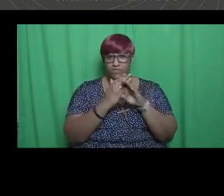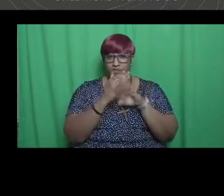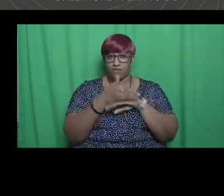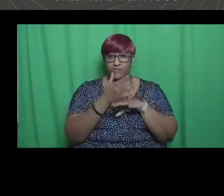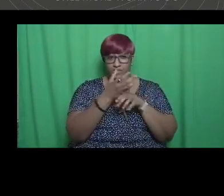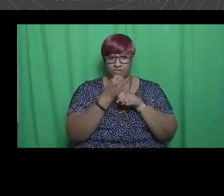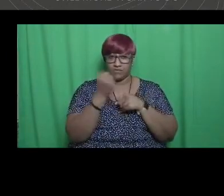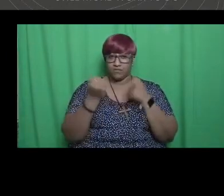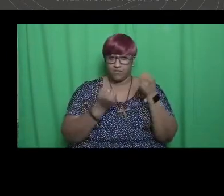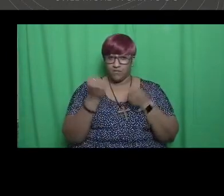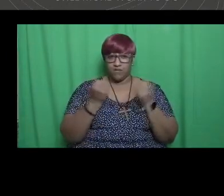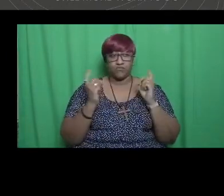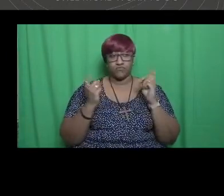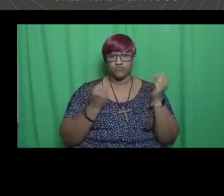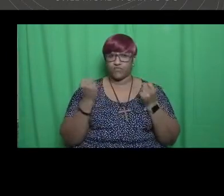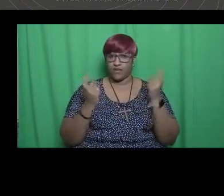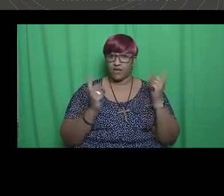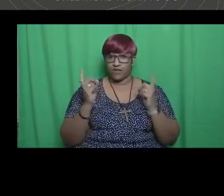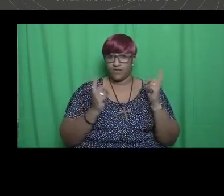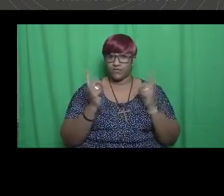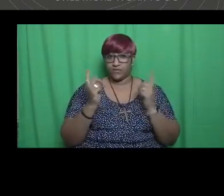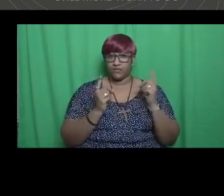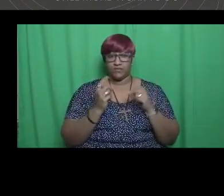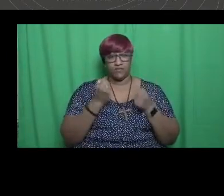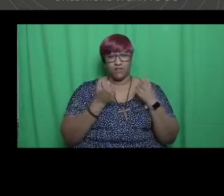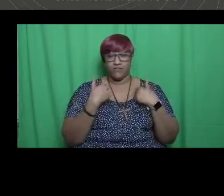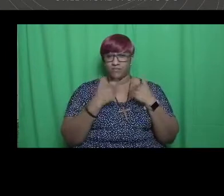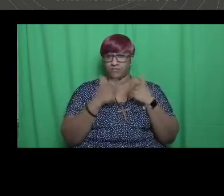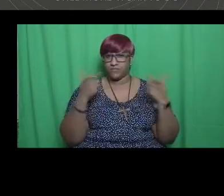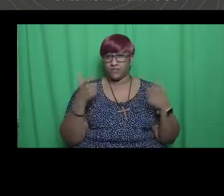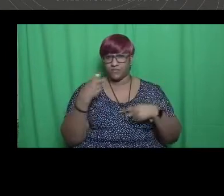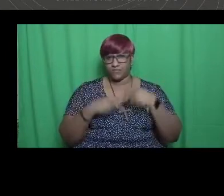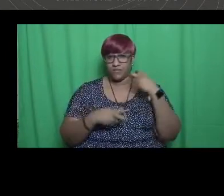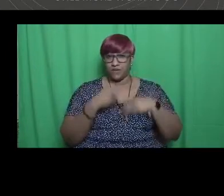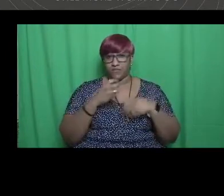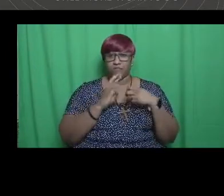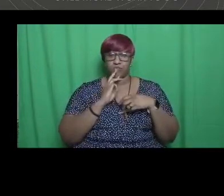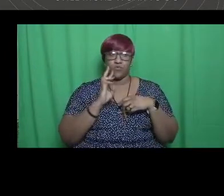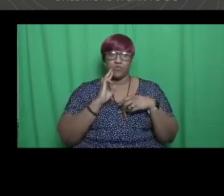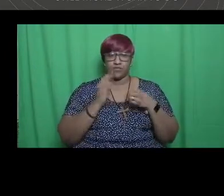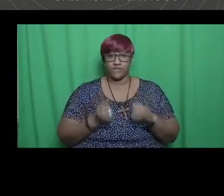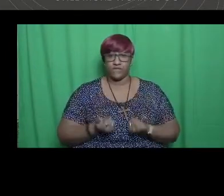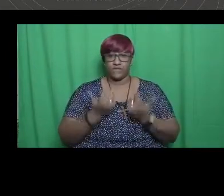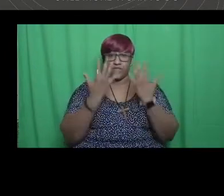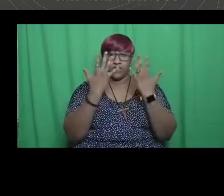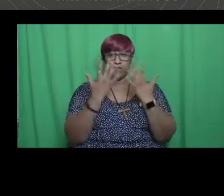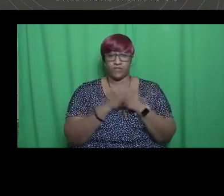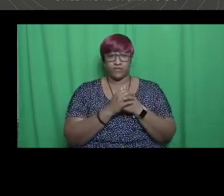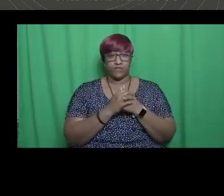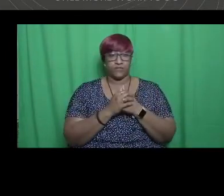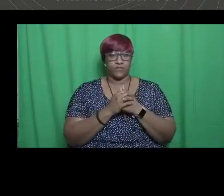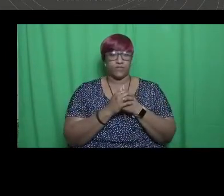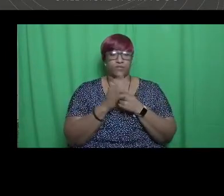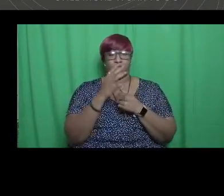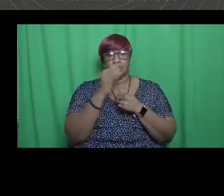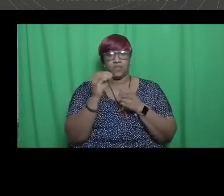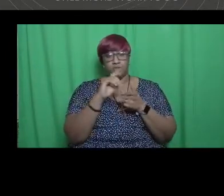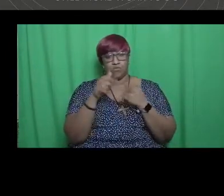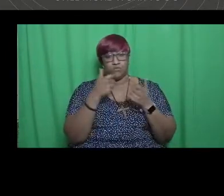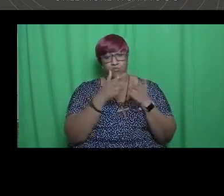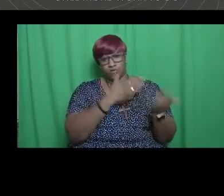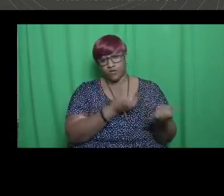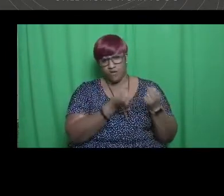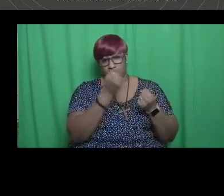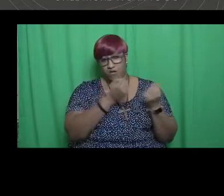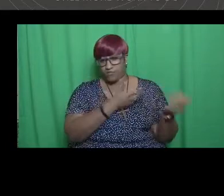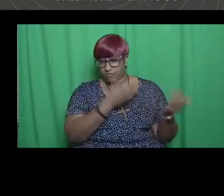got the car and we were driving, the car had a major problem. In fact, there was a fire where it started smoking. And when we took it back